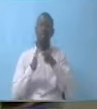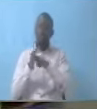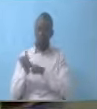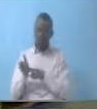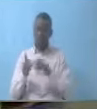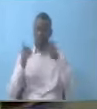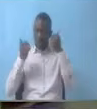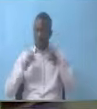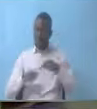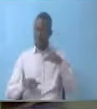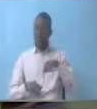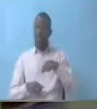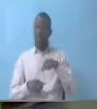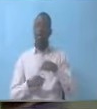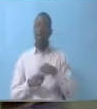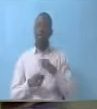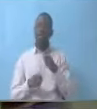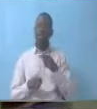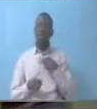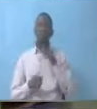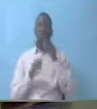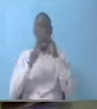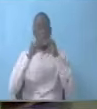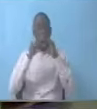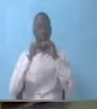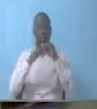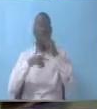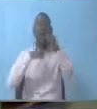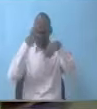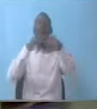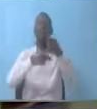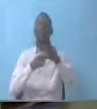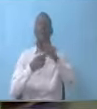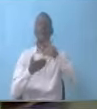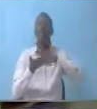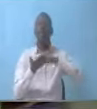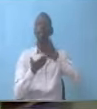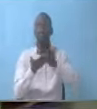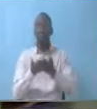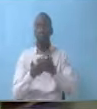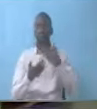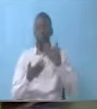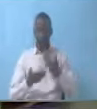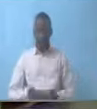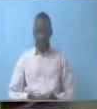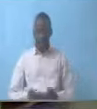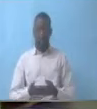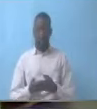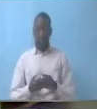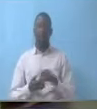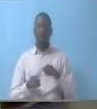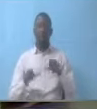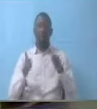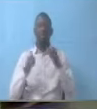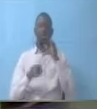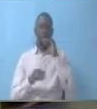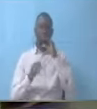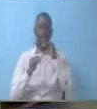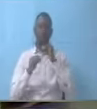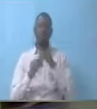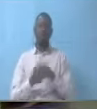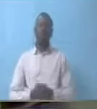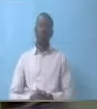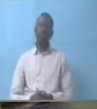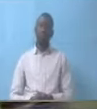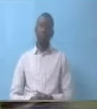also that you speak after the interpretation. Ma fateli la be legi tamit ne bala nga tontu